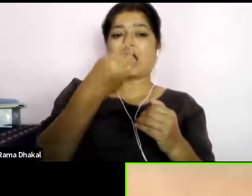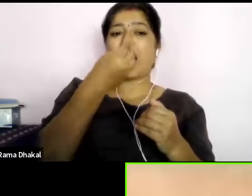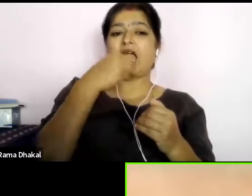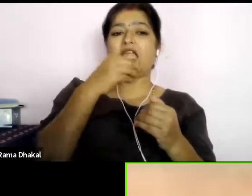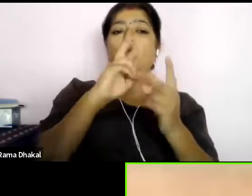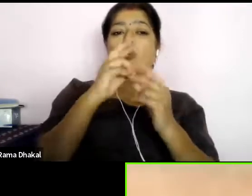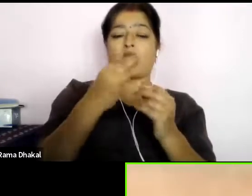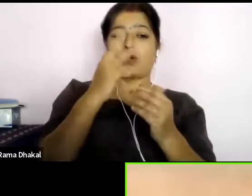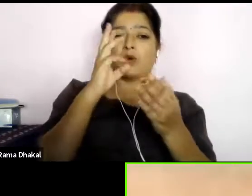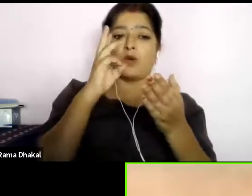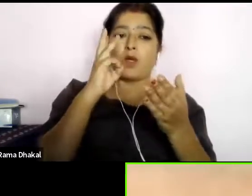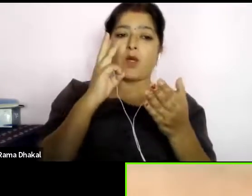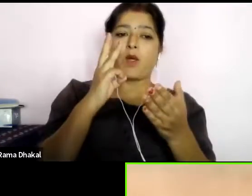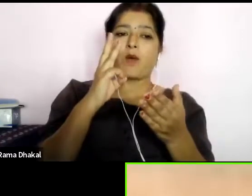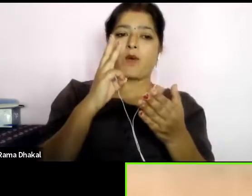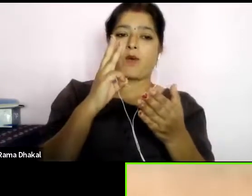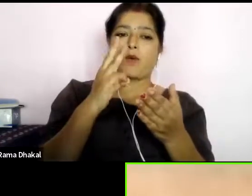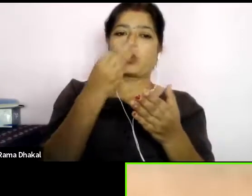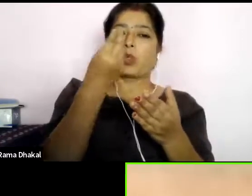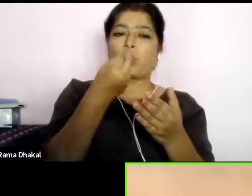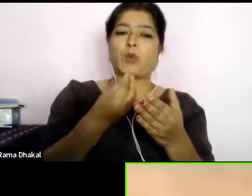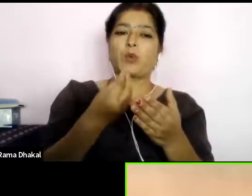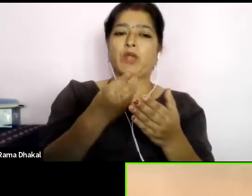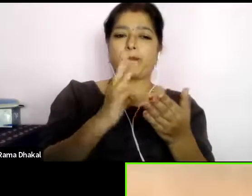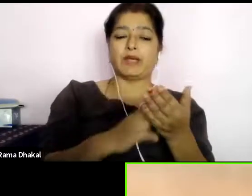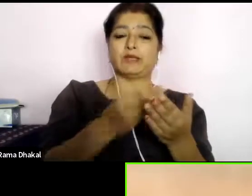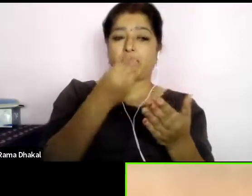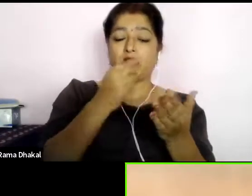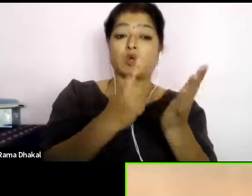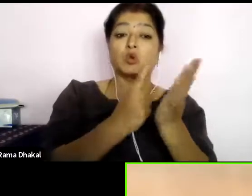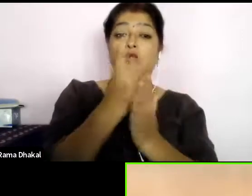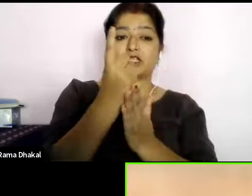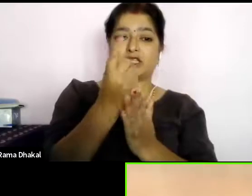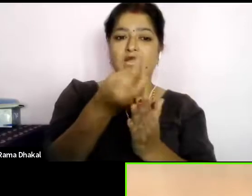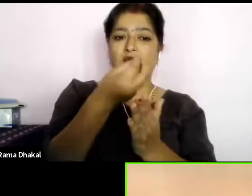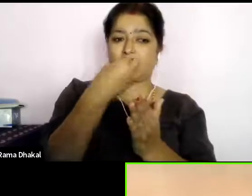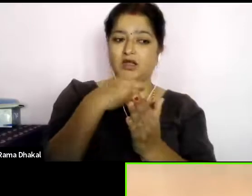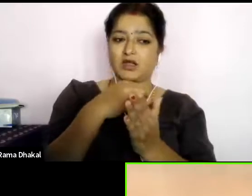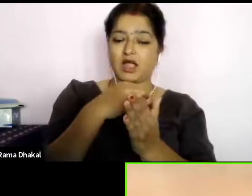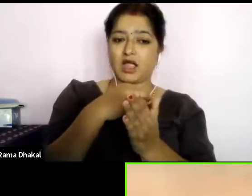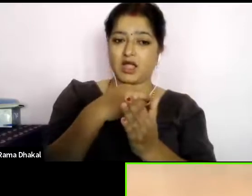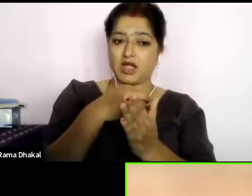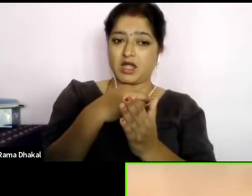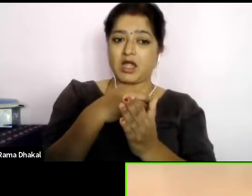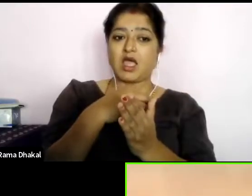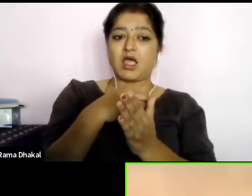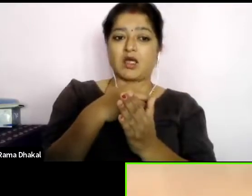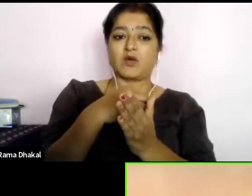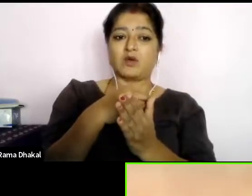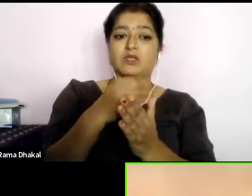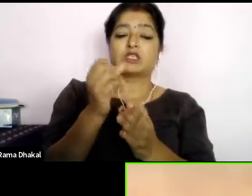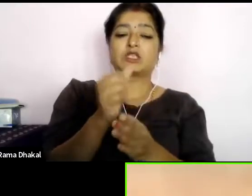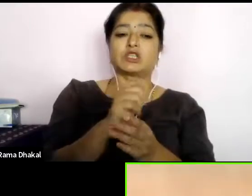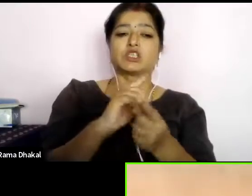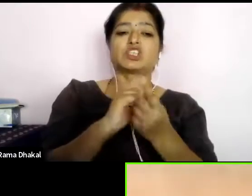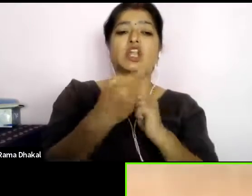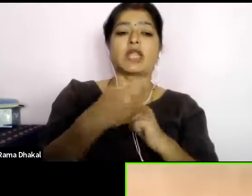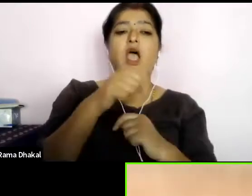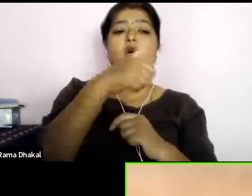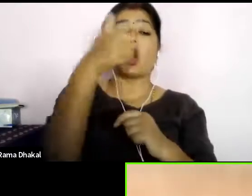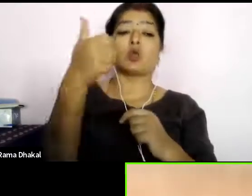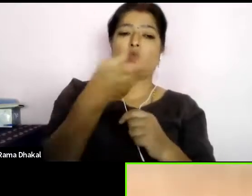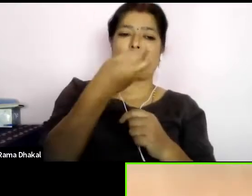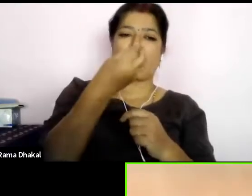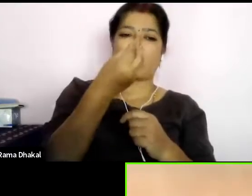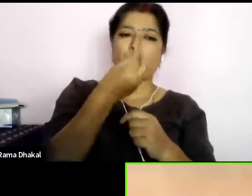directly related with and relation with the climate change and also COVID pandemic situation. So if you look at